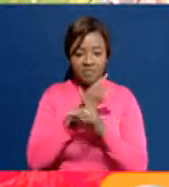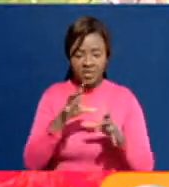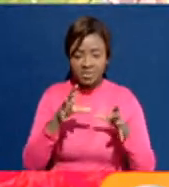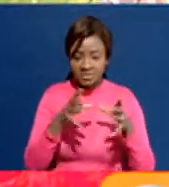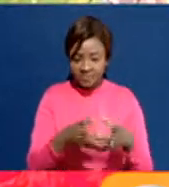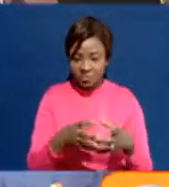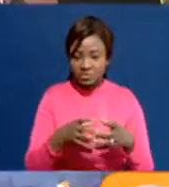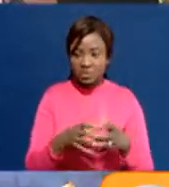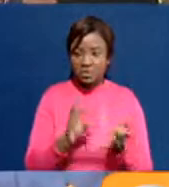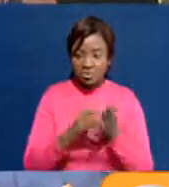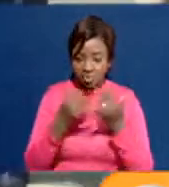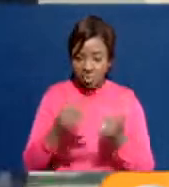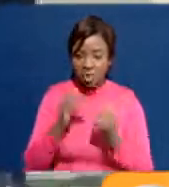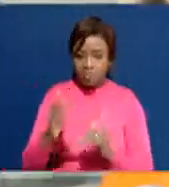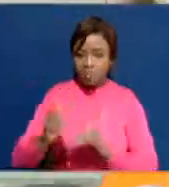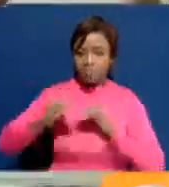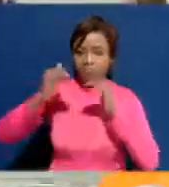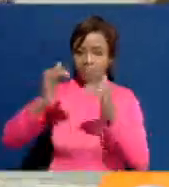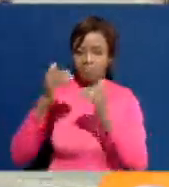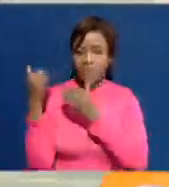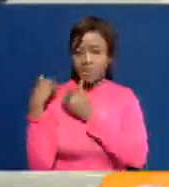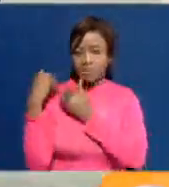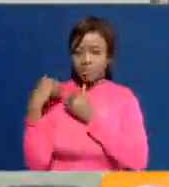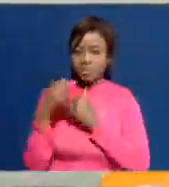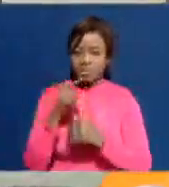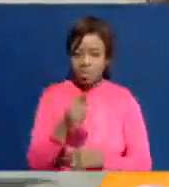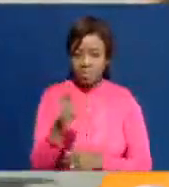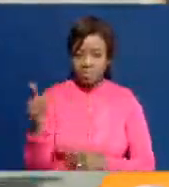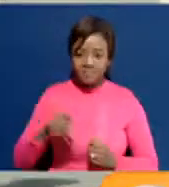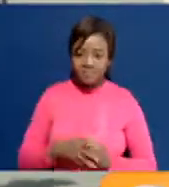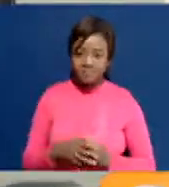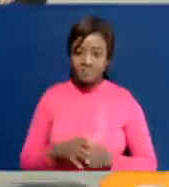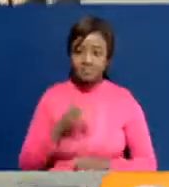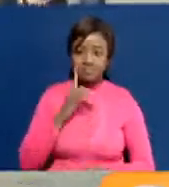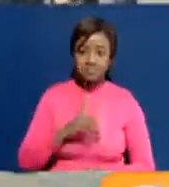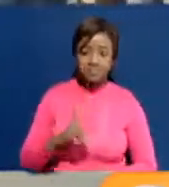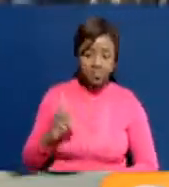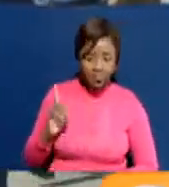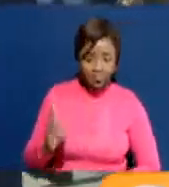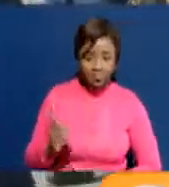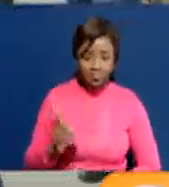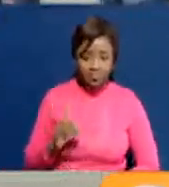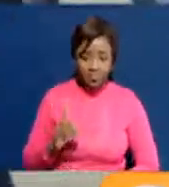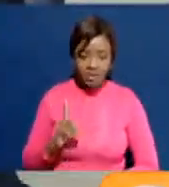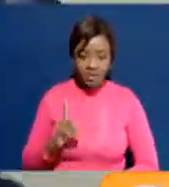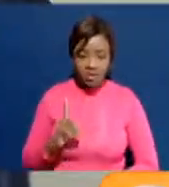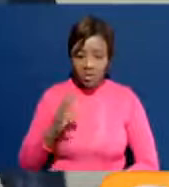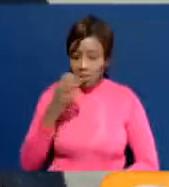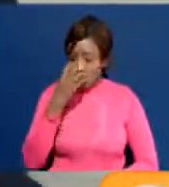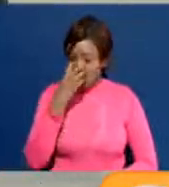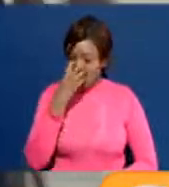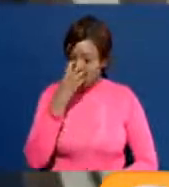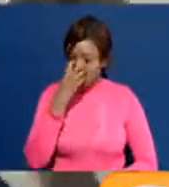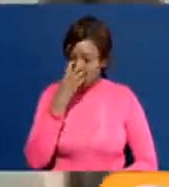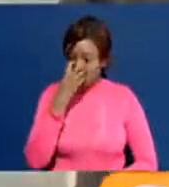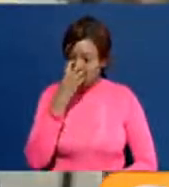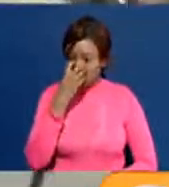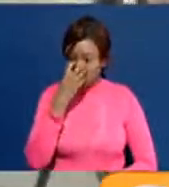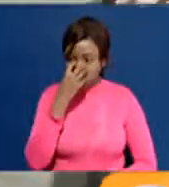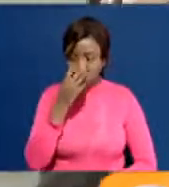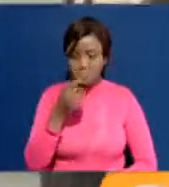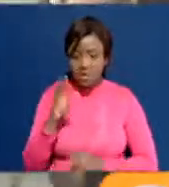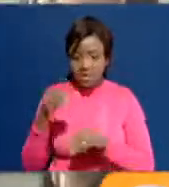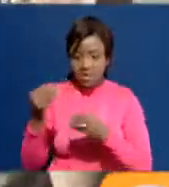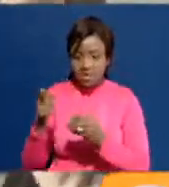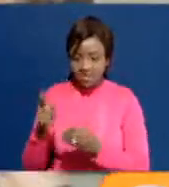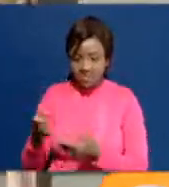charge of the Kenya Defense Forces. The Commander-in-Chief of the Kenya Defense Forces, President William Ruto, promoted